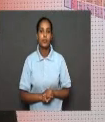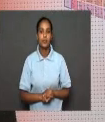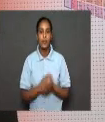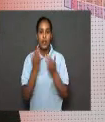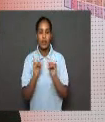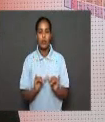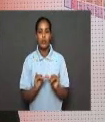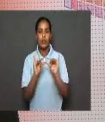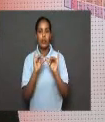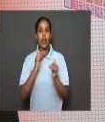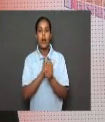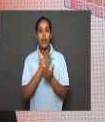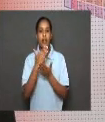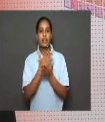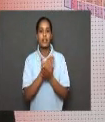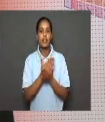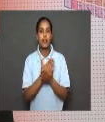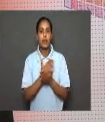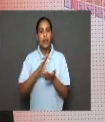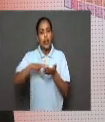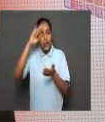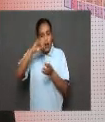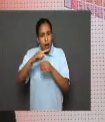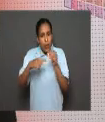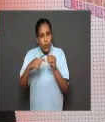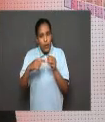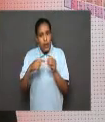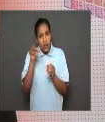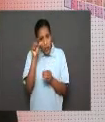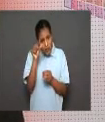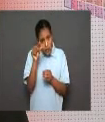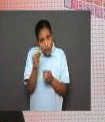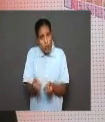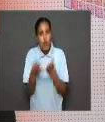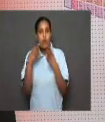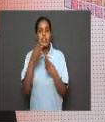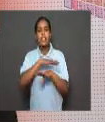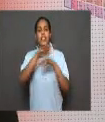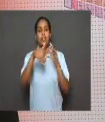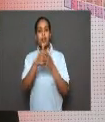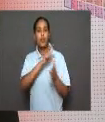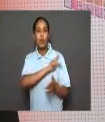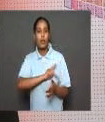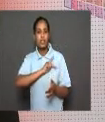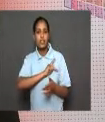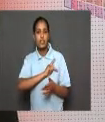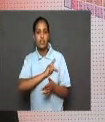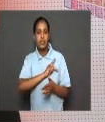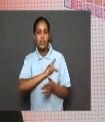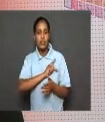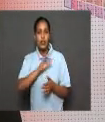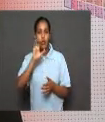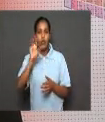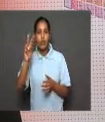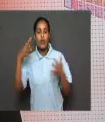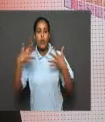Let us continue our lesson by learning about a few more of the general properties of